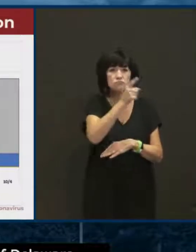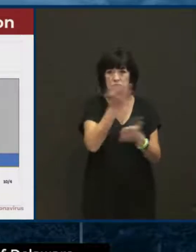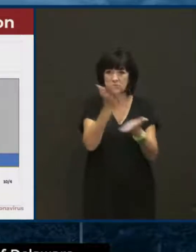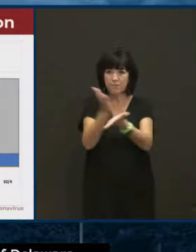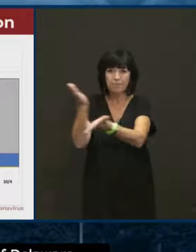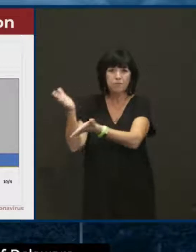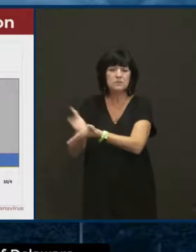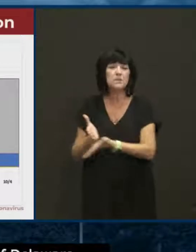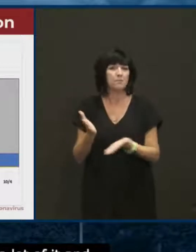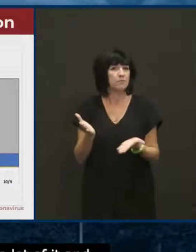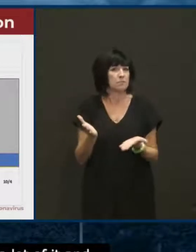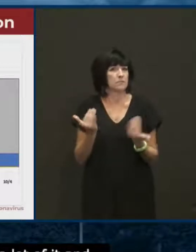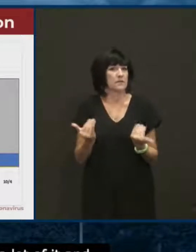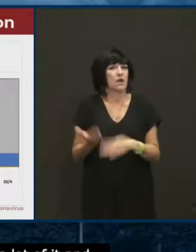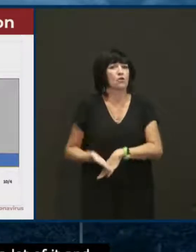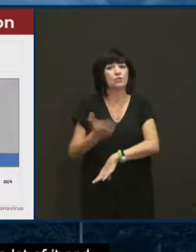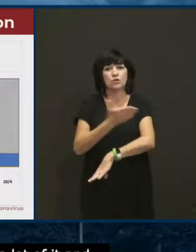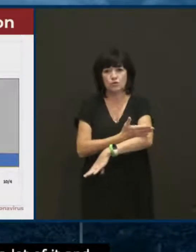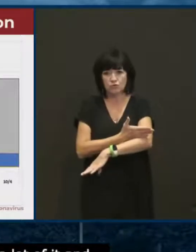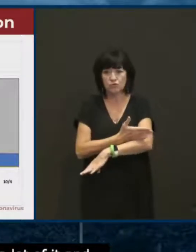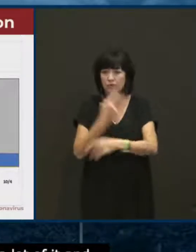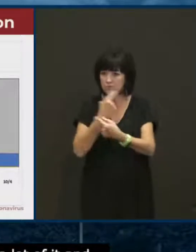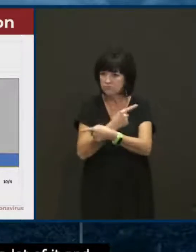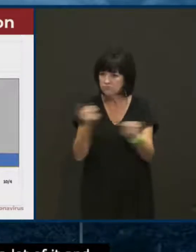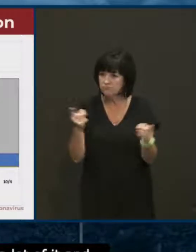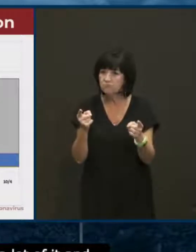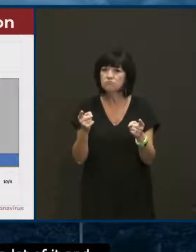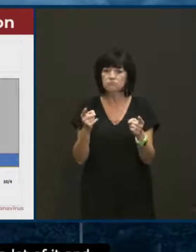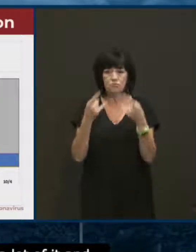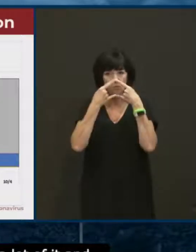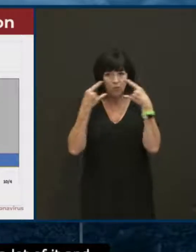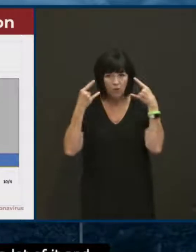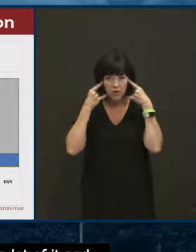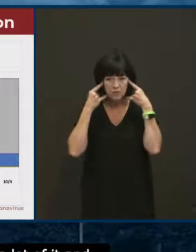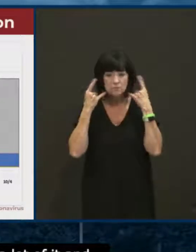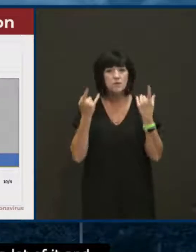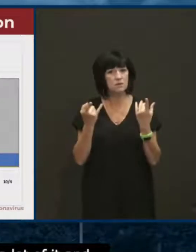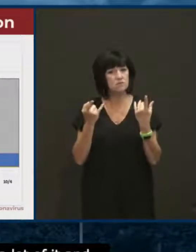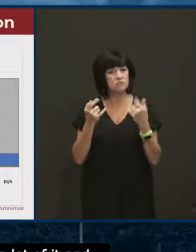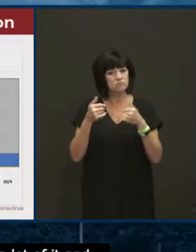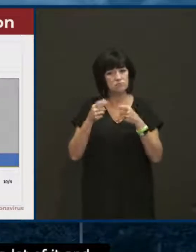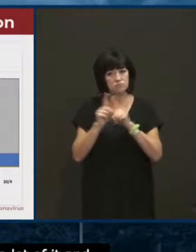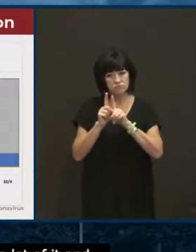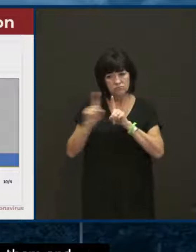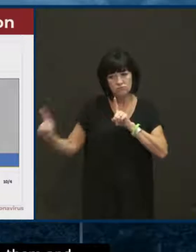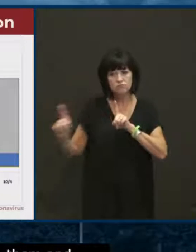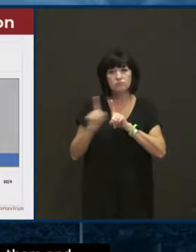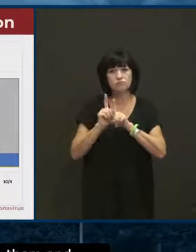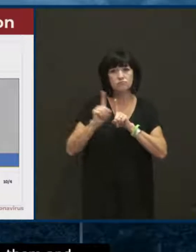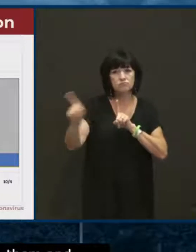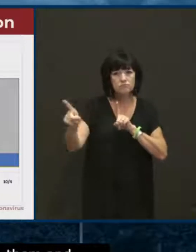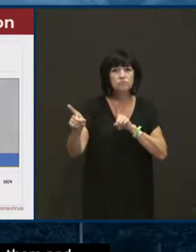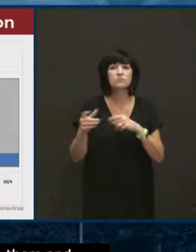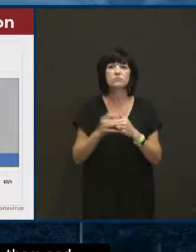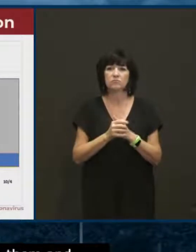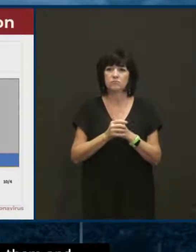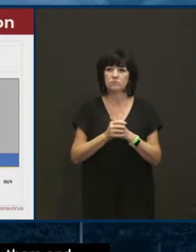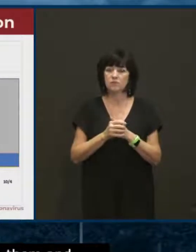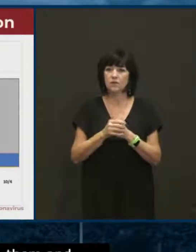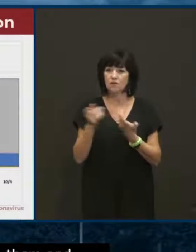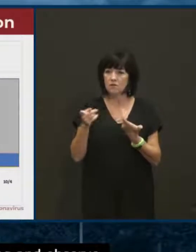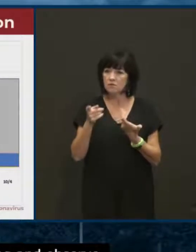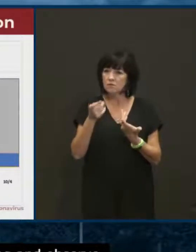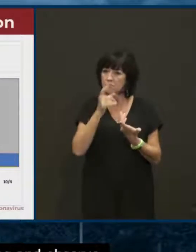Let's wear our masks. Let's pay attention to social distancing, observe the limitations in